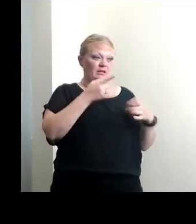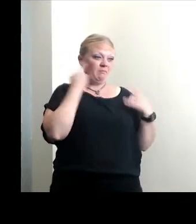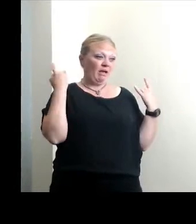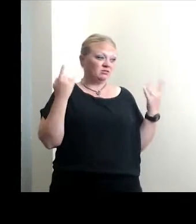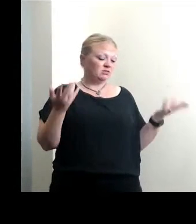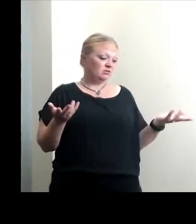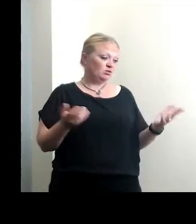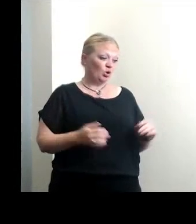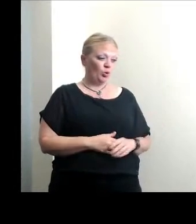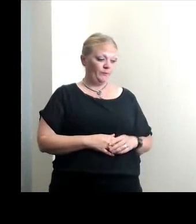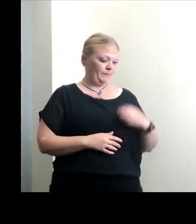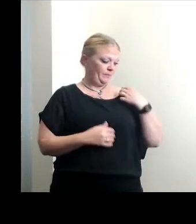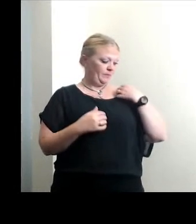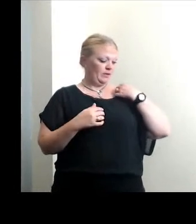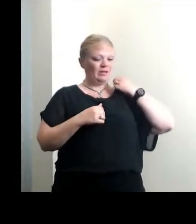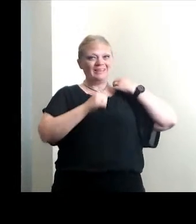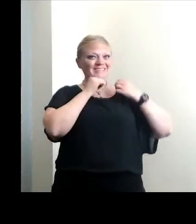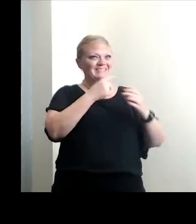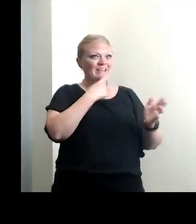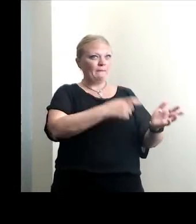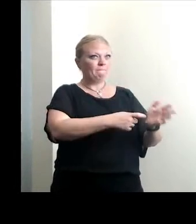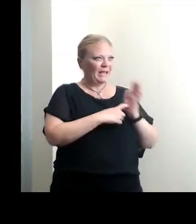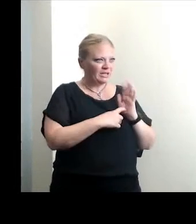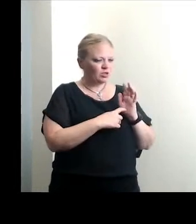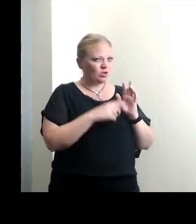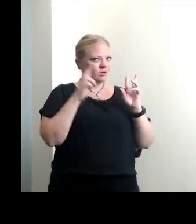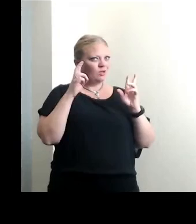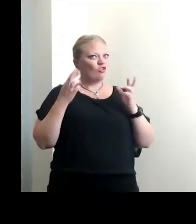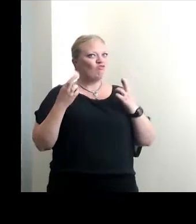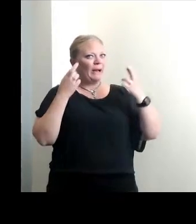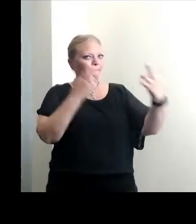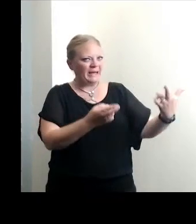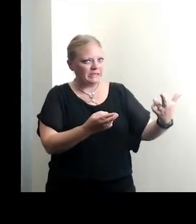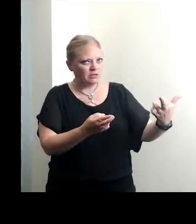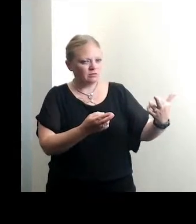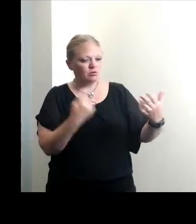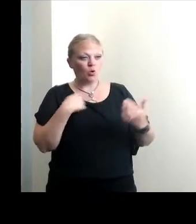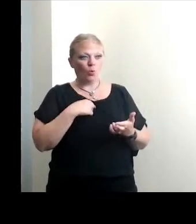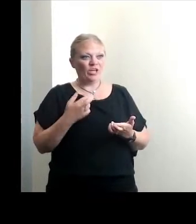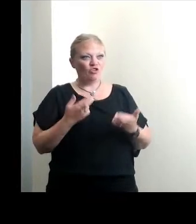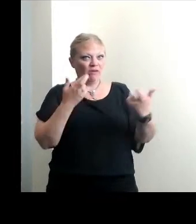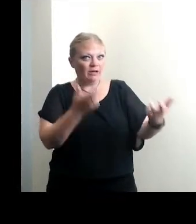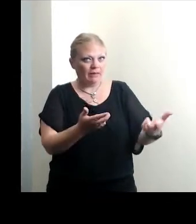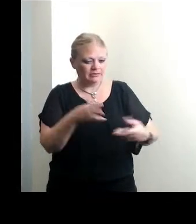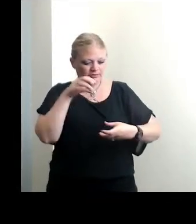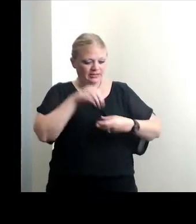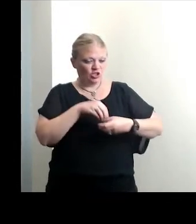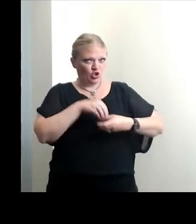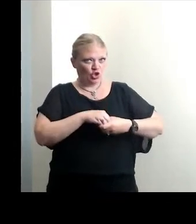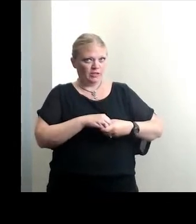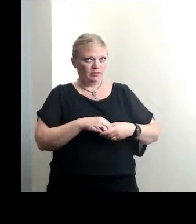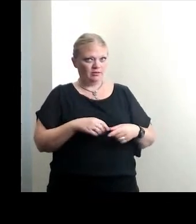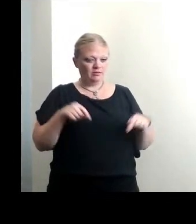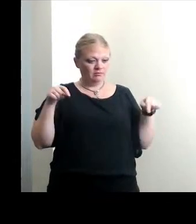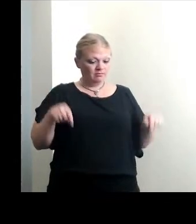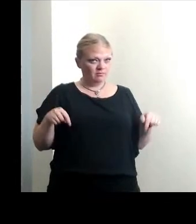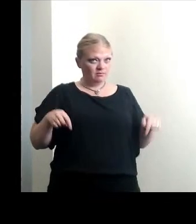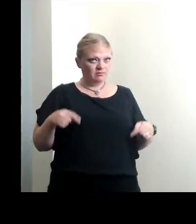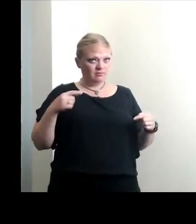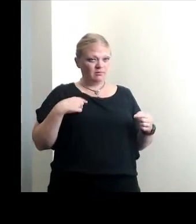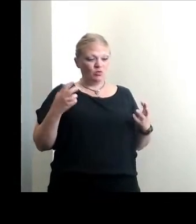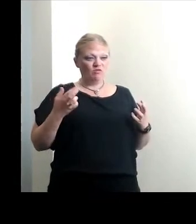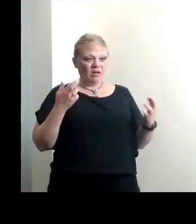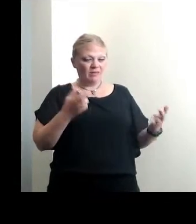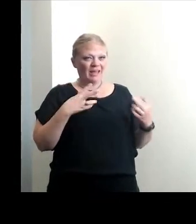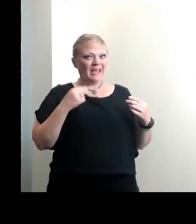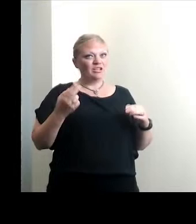wearing. It didn't say mandatory mask wearing, it said recommended mask wearing, so we did it internally. And we recommended and highly